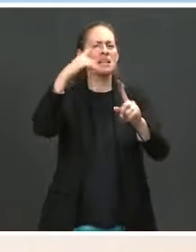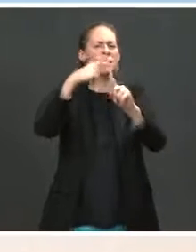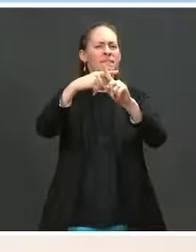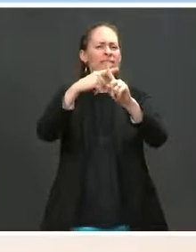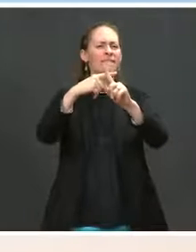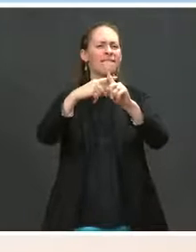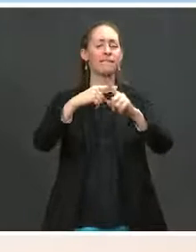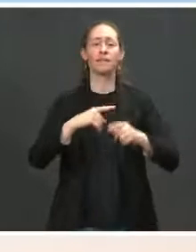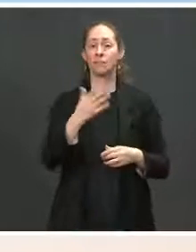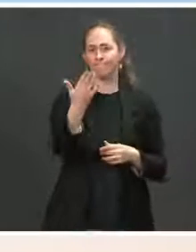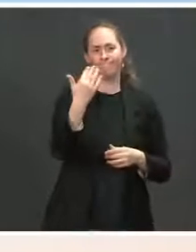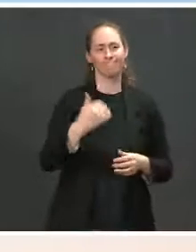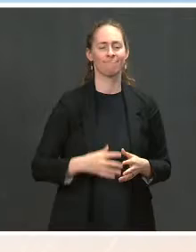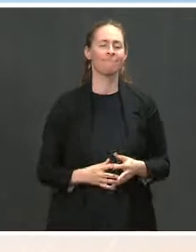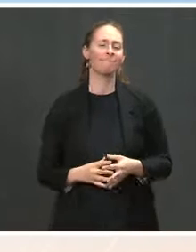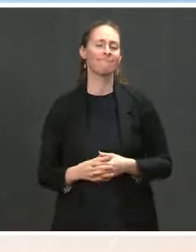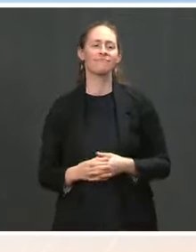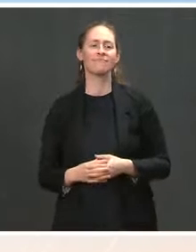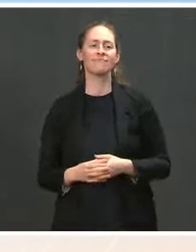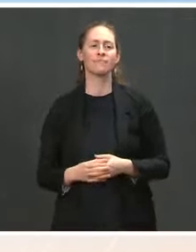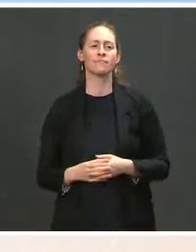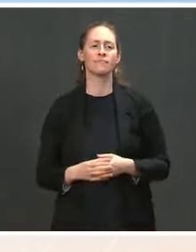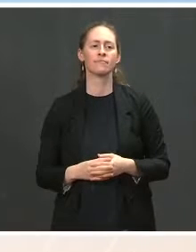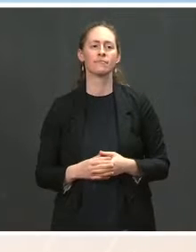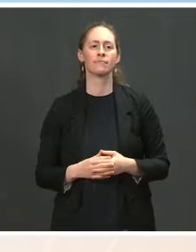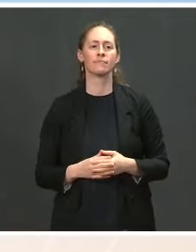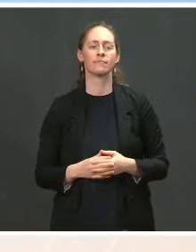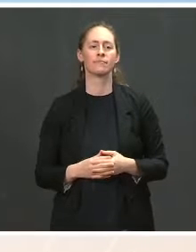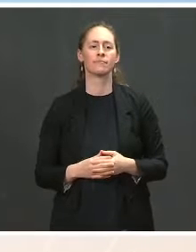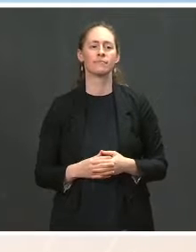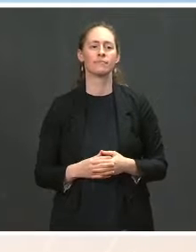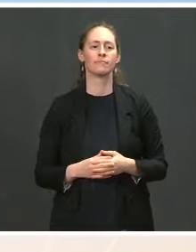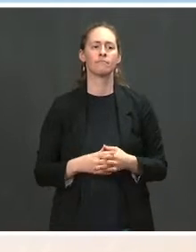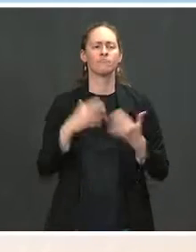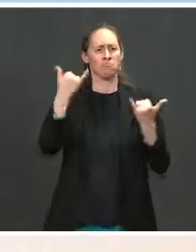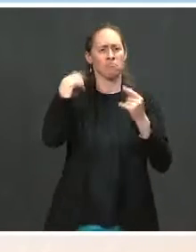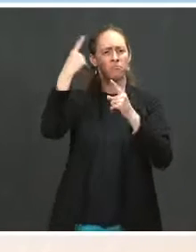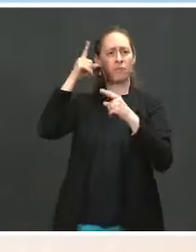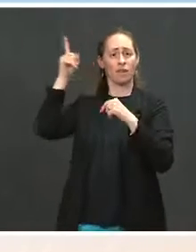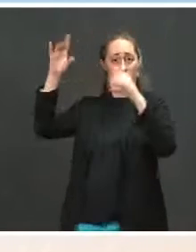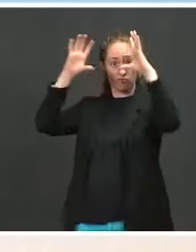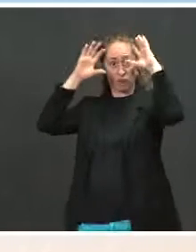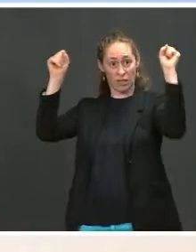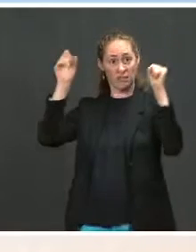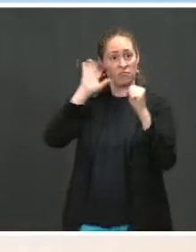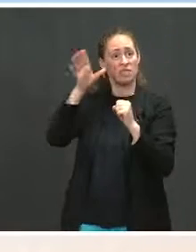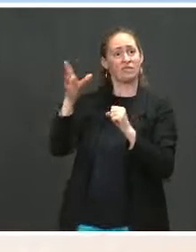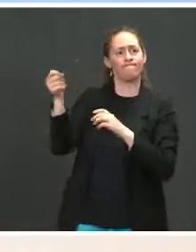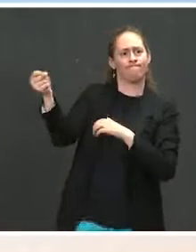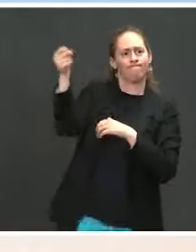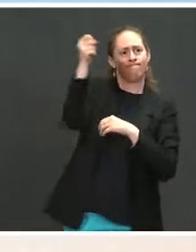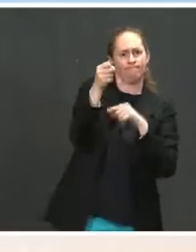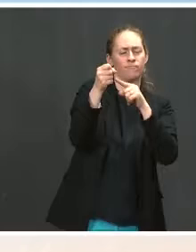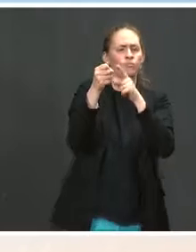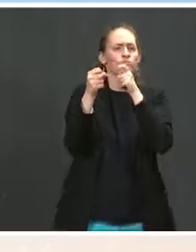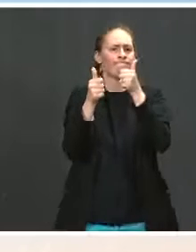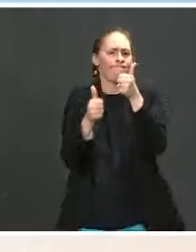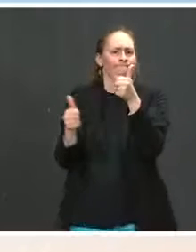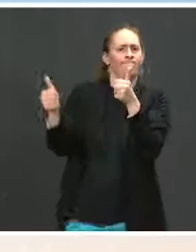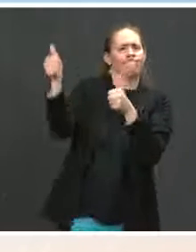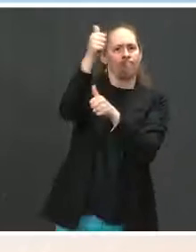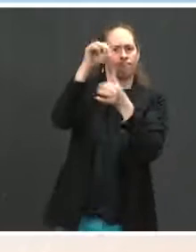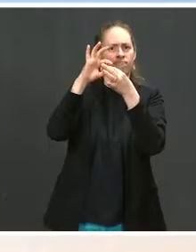ahead. Has the president selected somebody to fill that senior AAPI role, and will that person